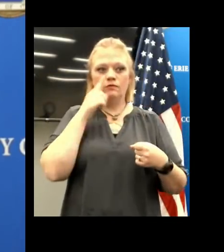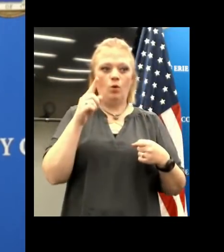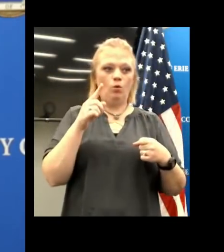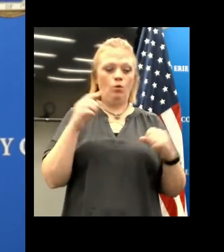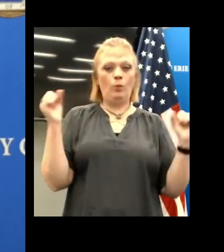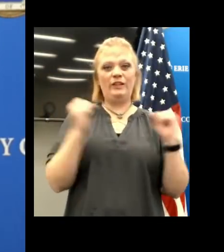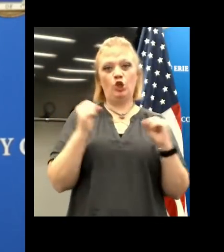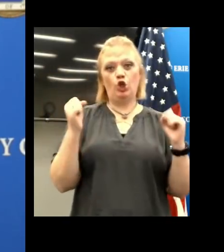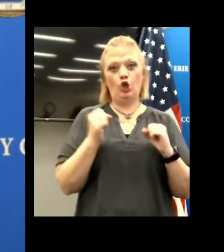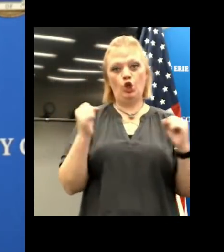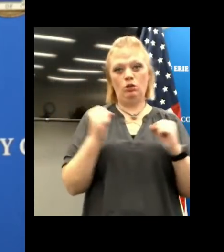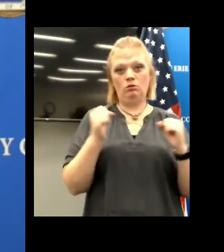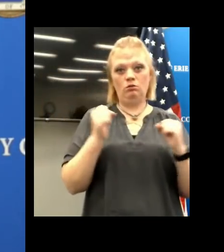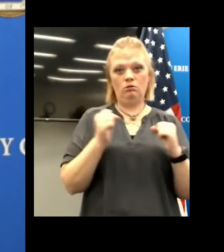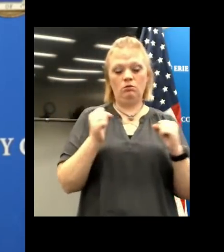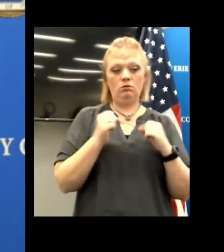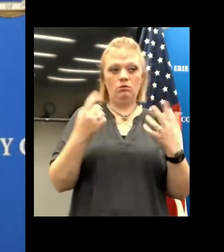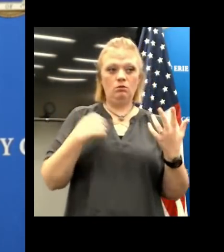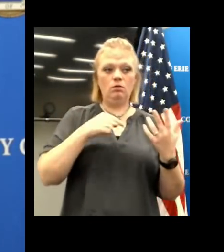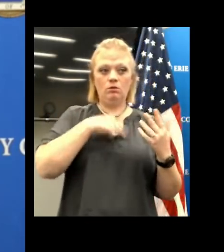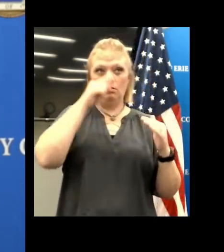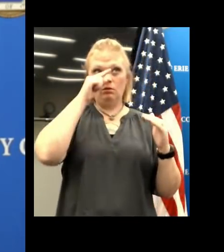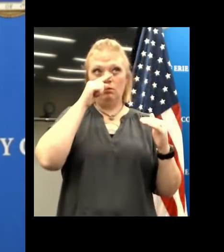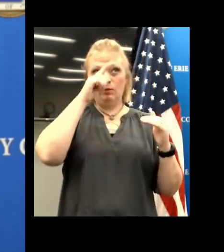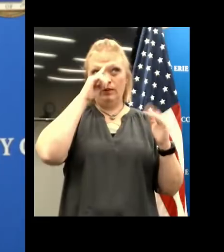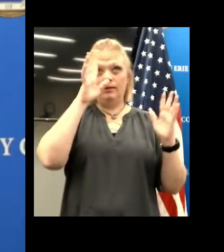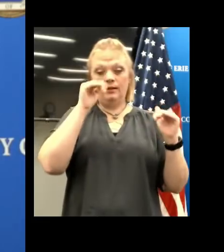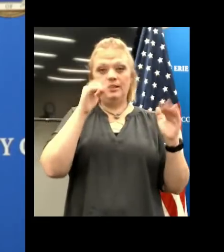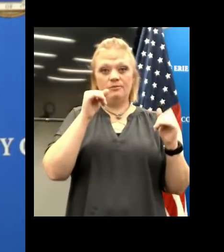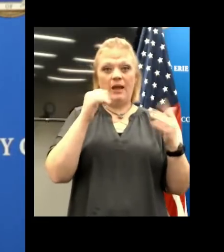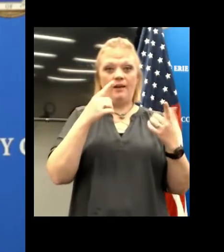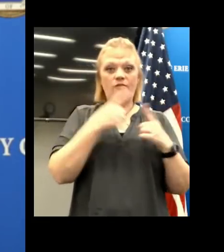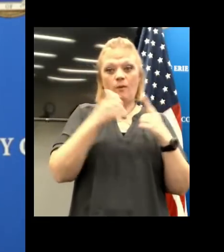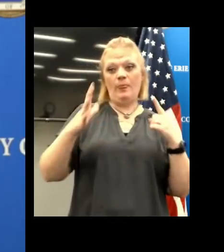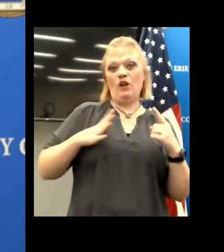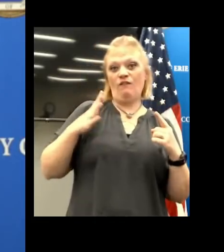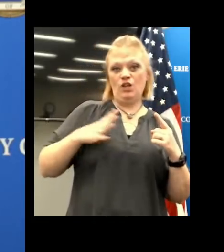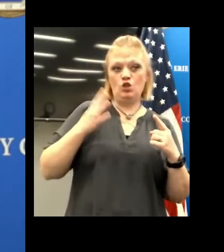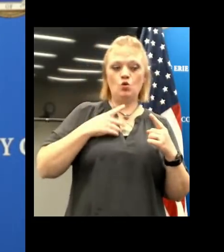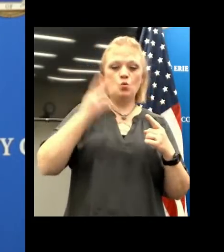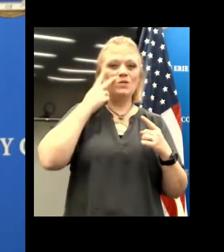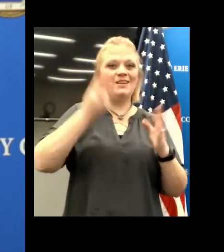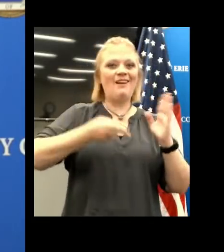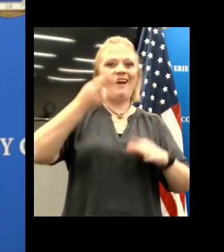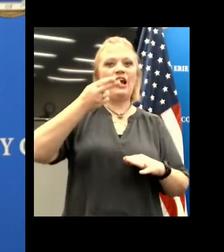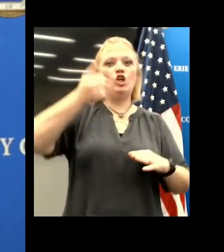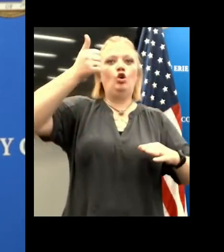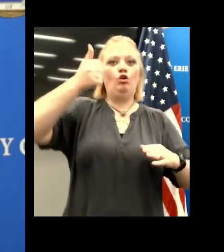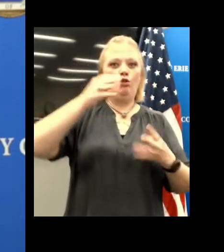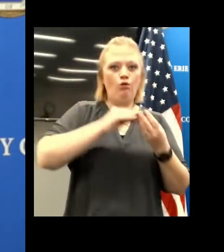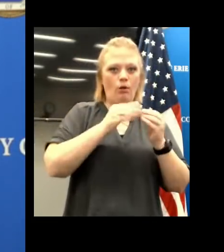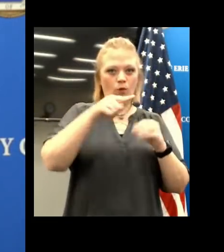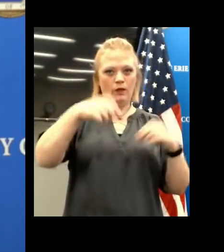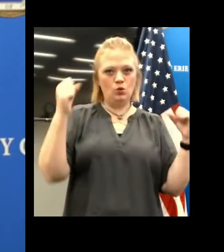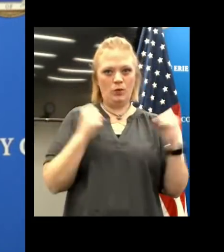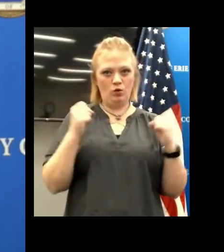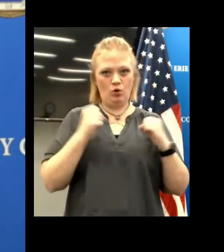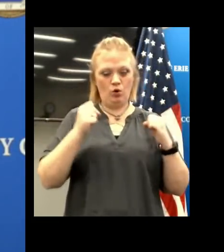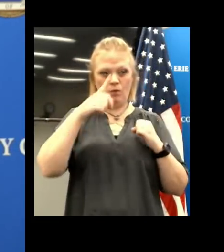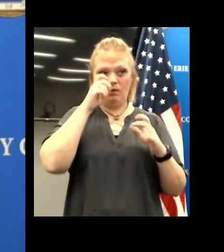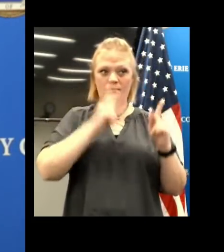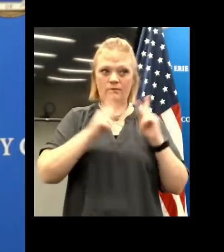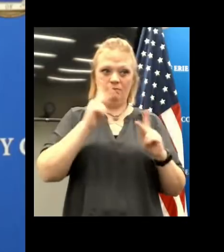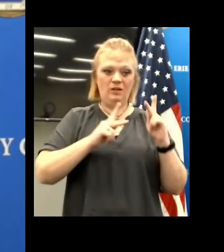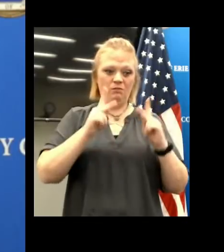do expect, according to our public health officials, to see higher numbers this winter because, people are doing more